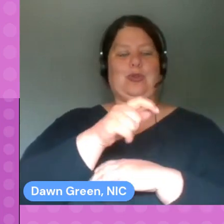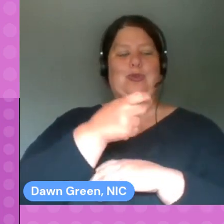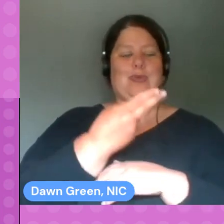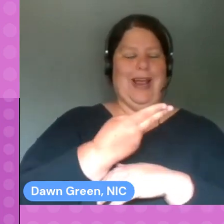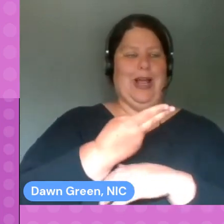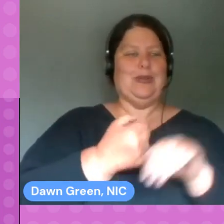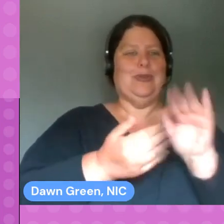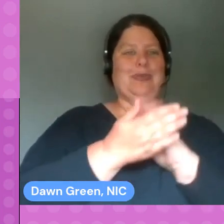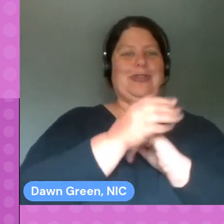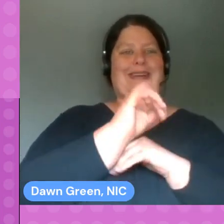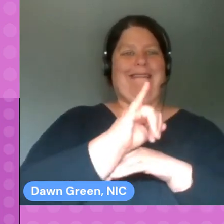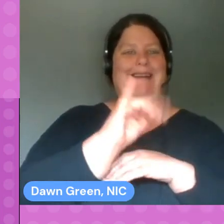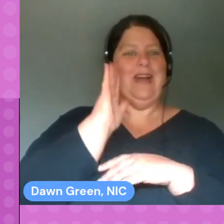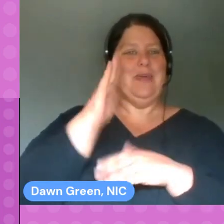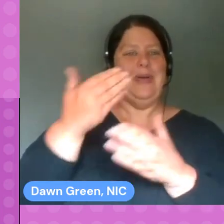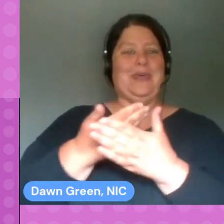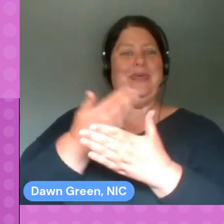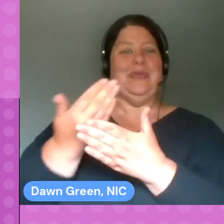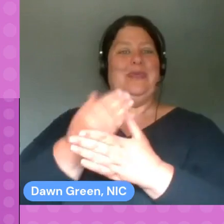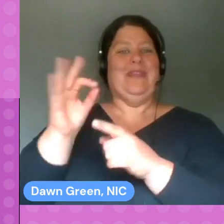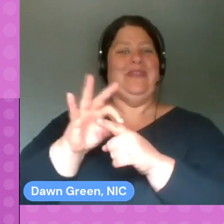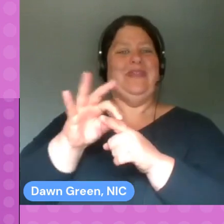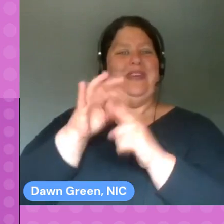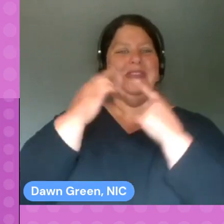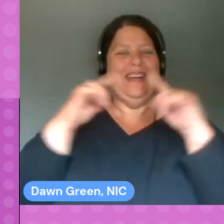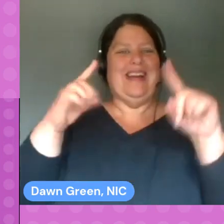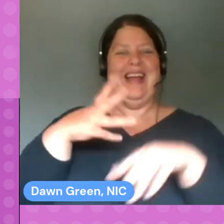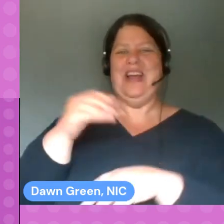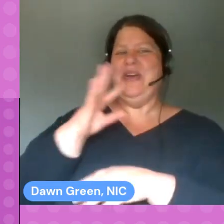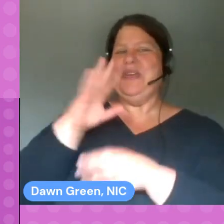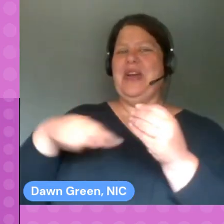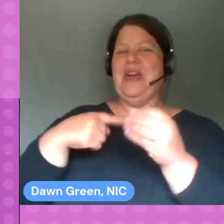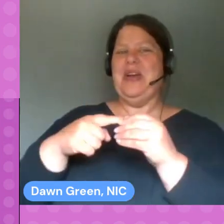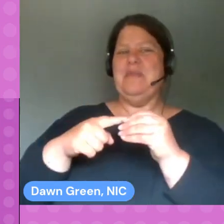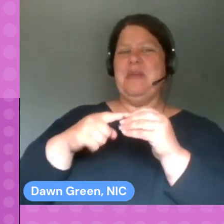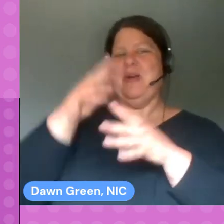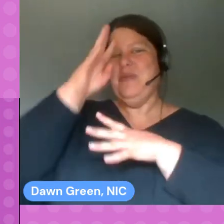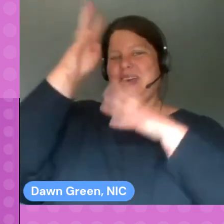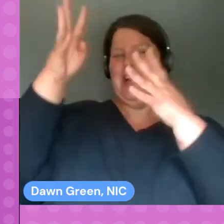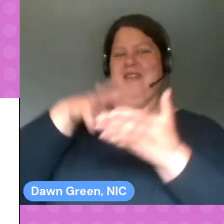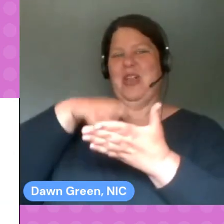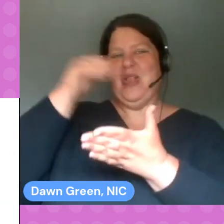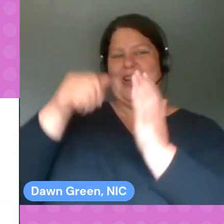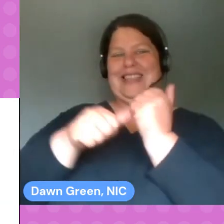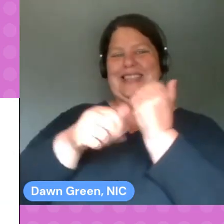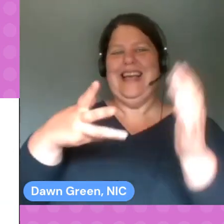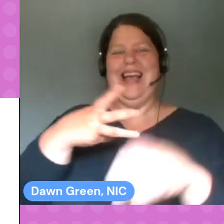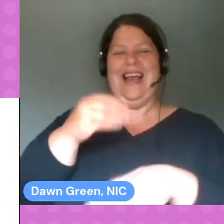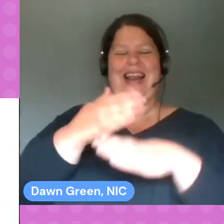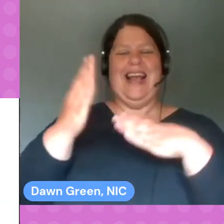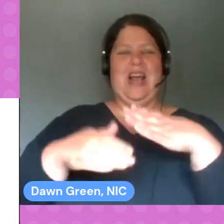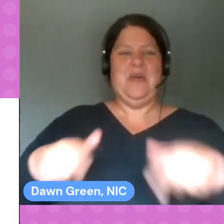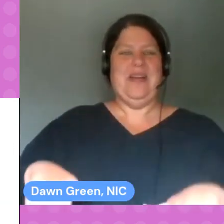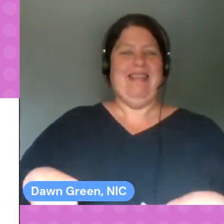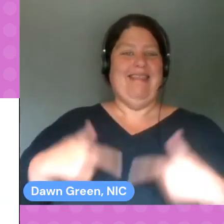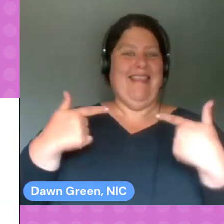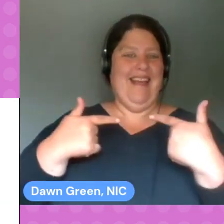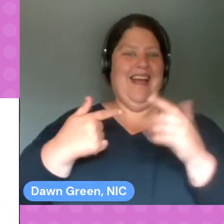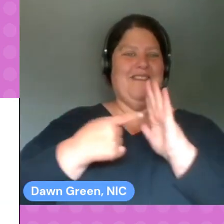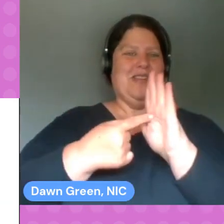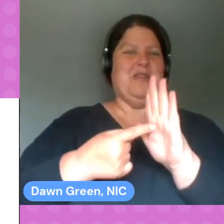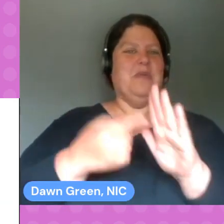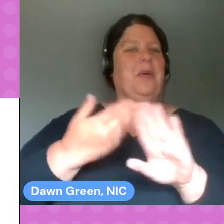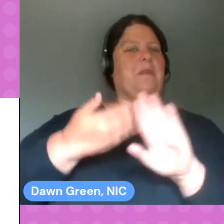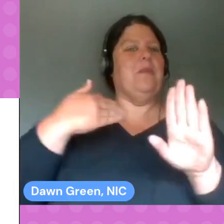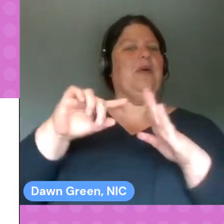do a new feature announcement and then talk about our creative learning assistant and end with a live demo. But before we get into that, we just